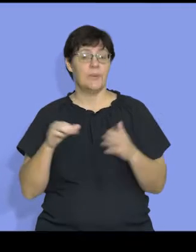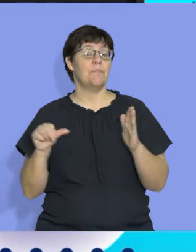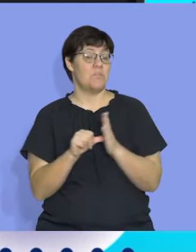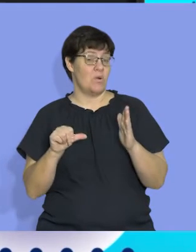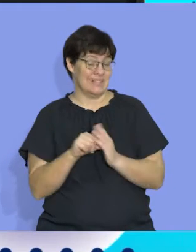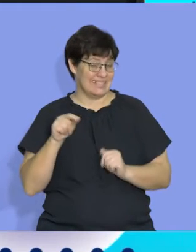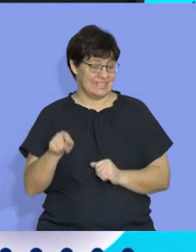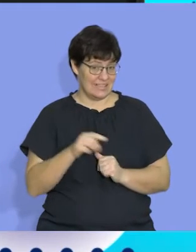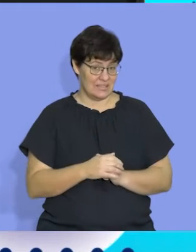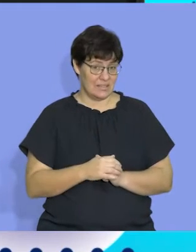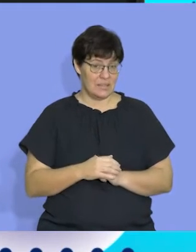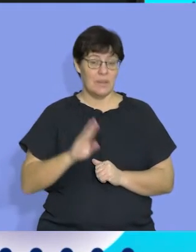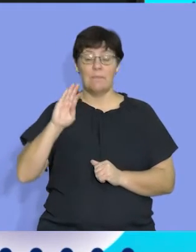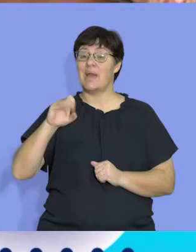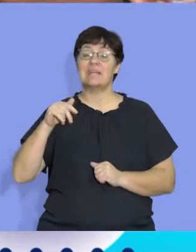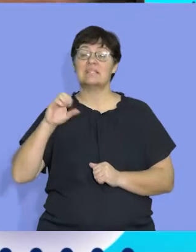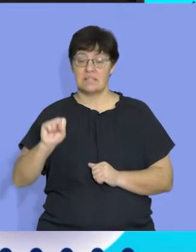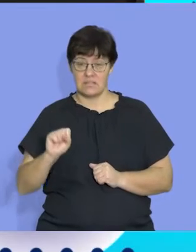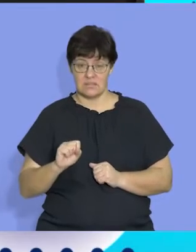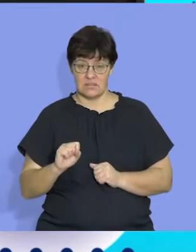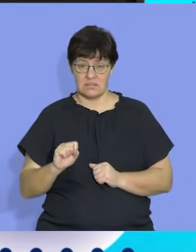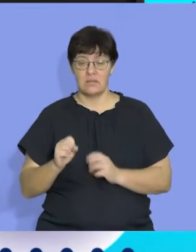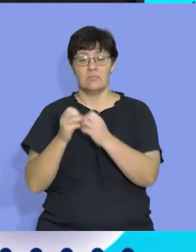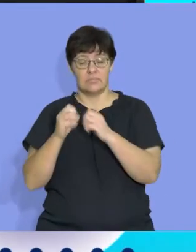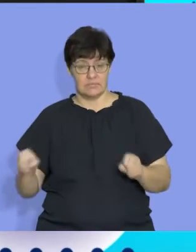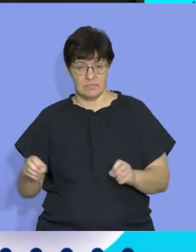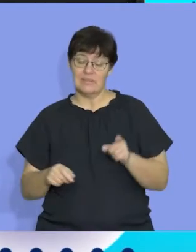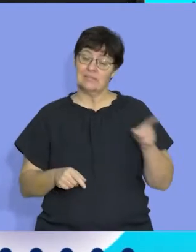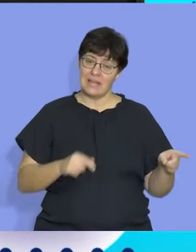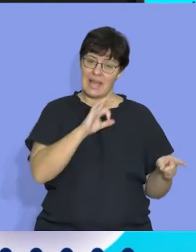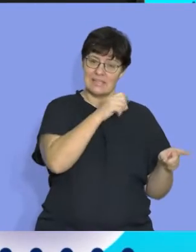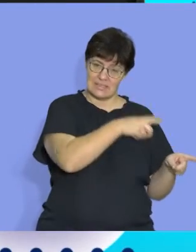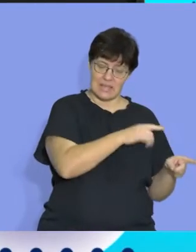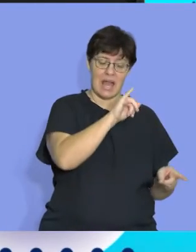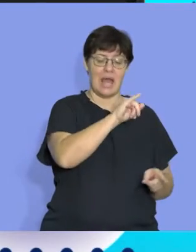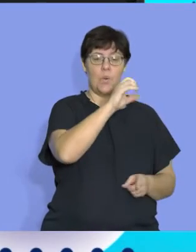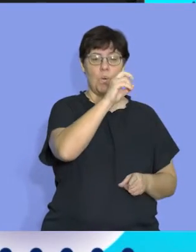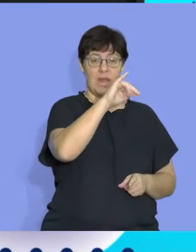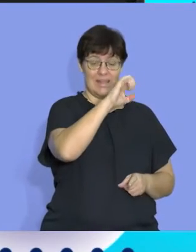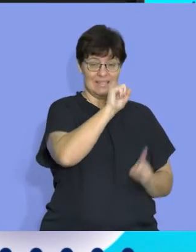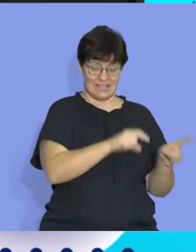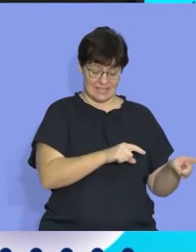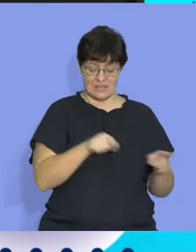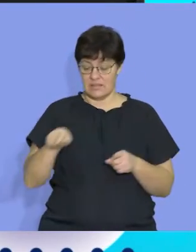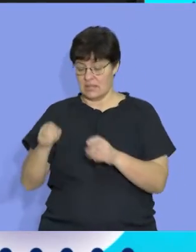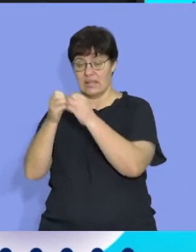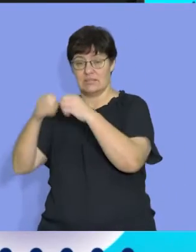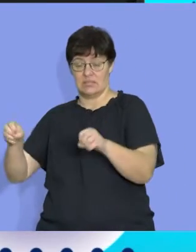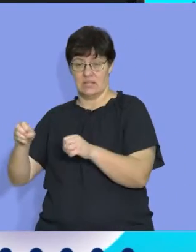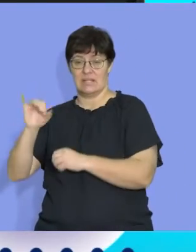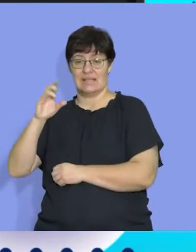point. Bases, they dissociate, while acids, they ionize. That's very, very critical in terms